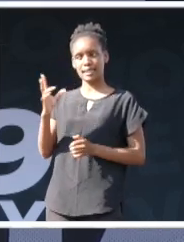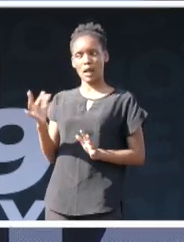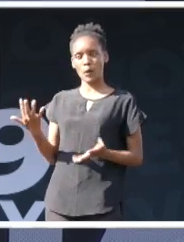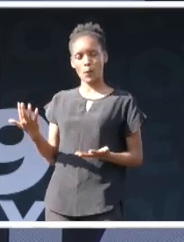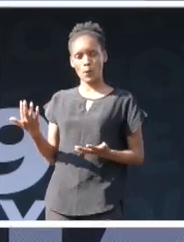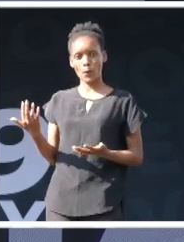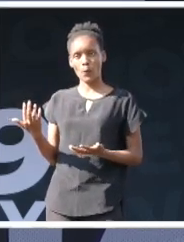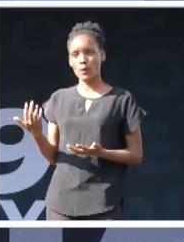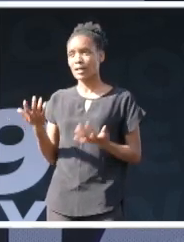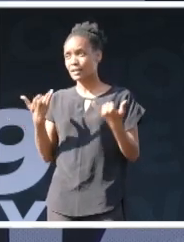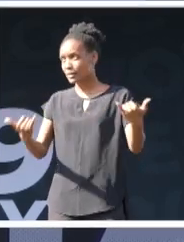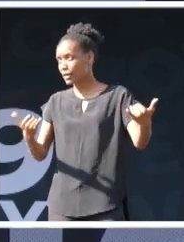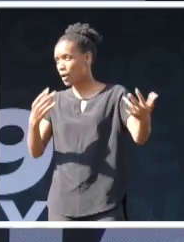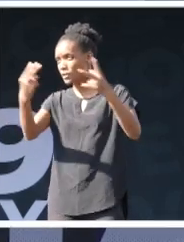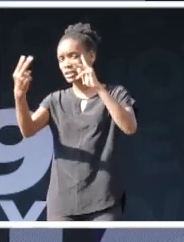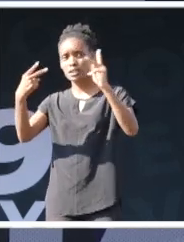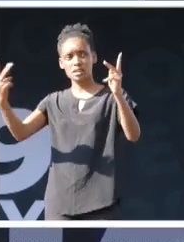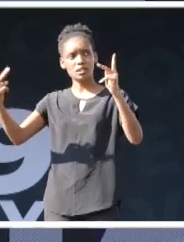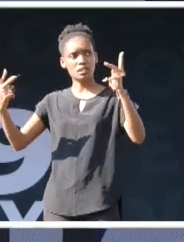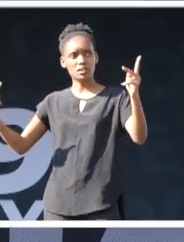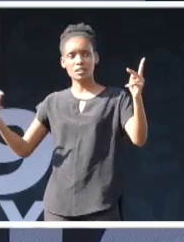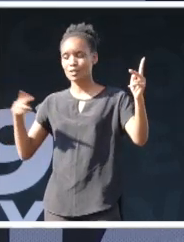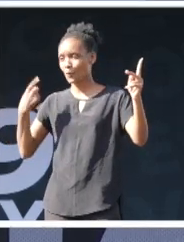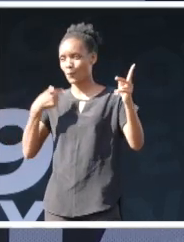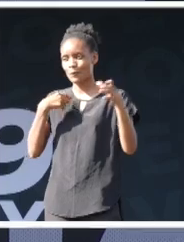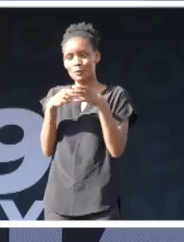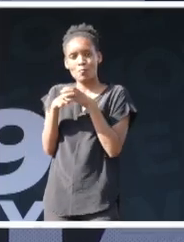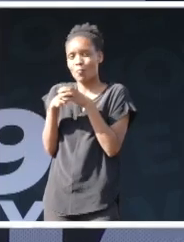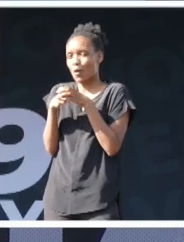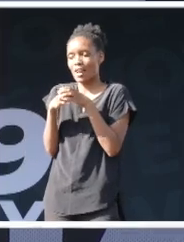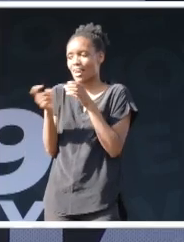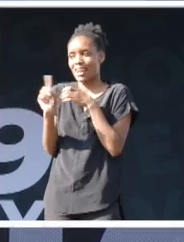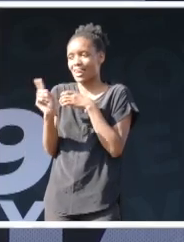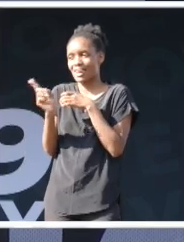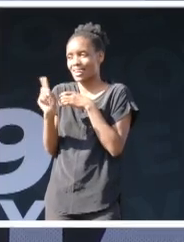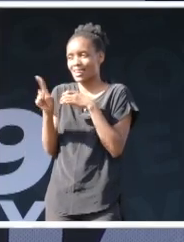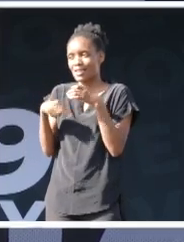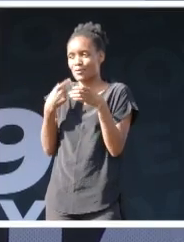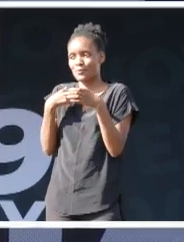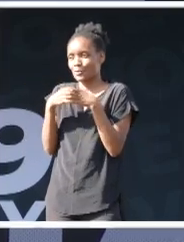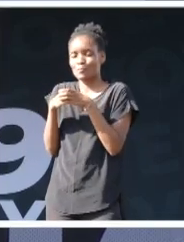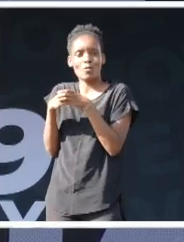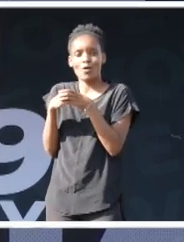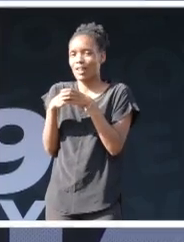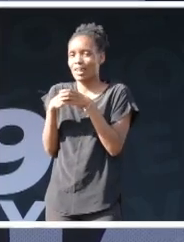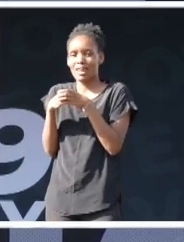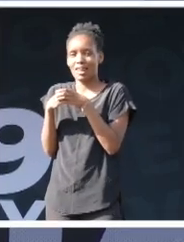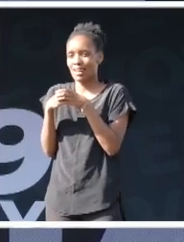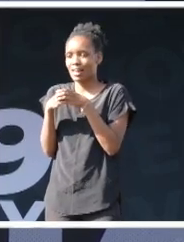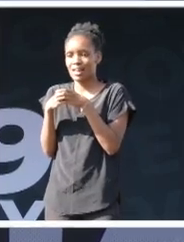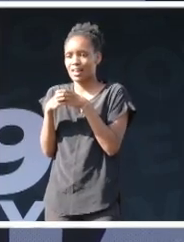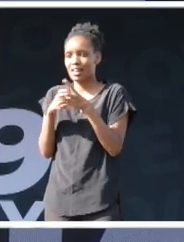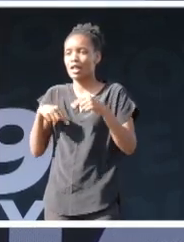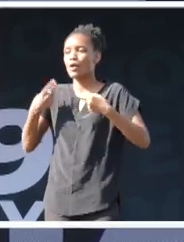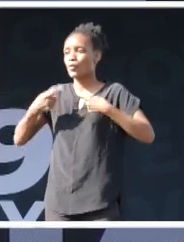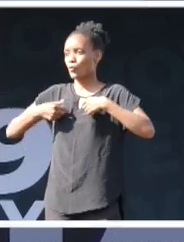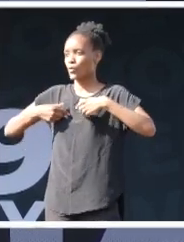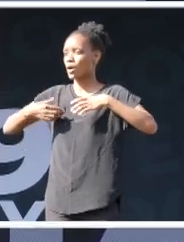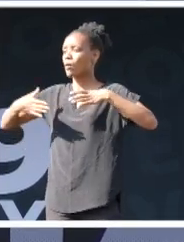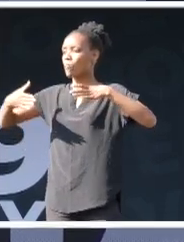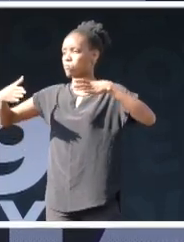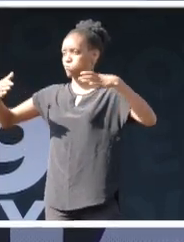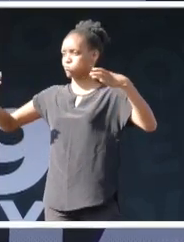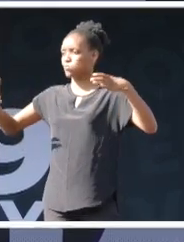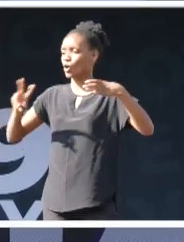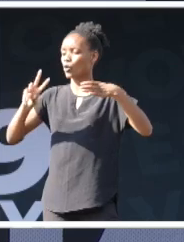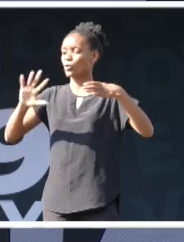us here, we are not a small party. And we are not going to be a small party. We are going to be a big player after the